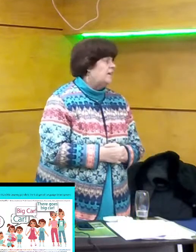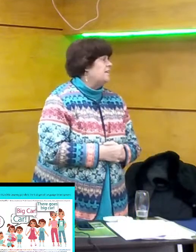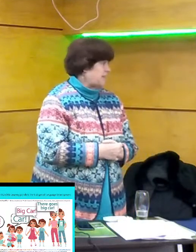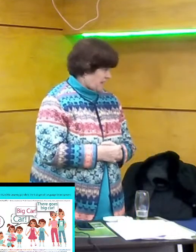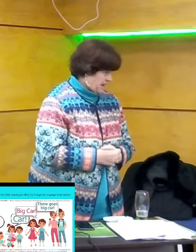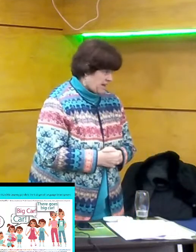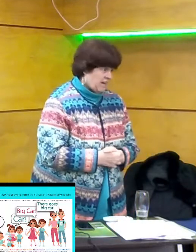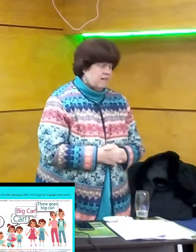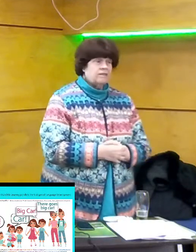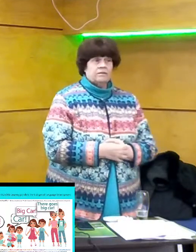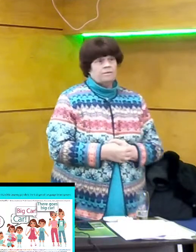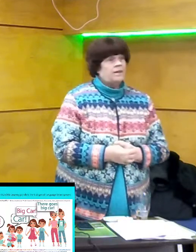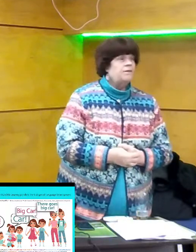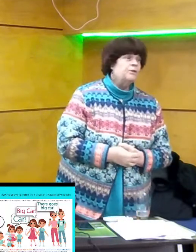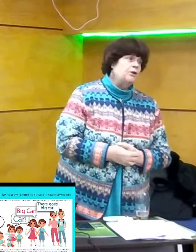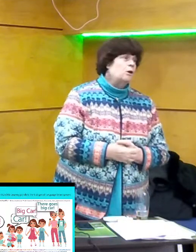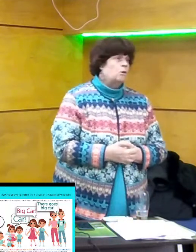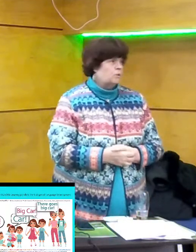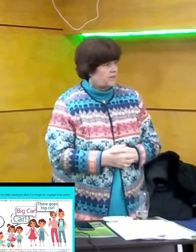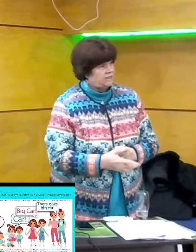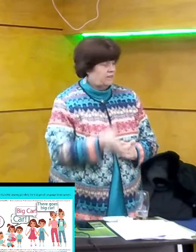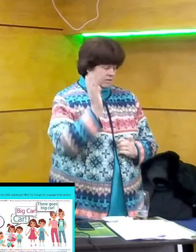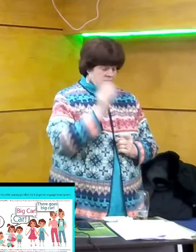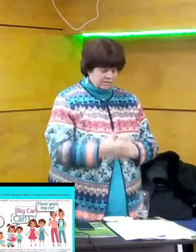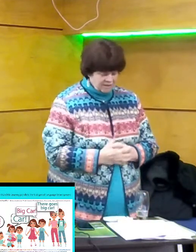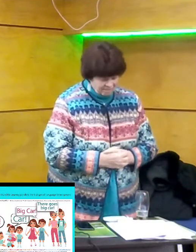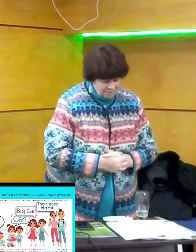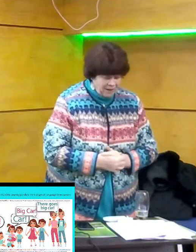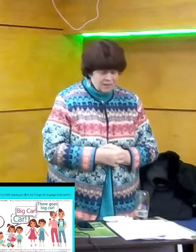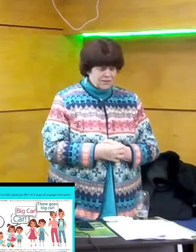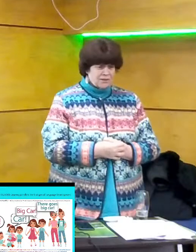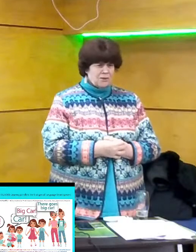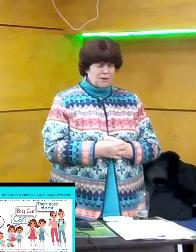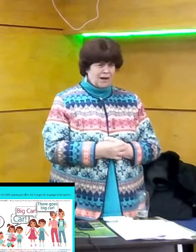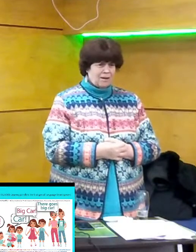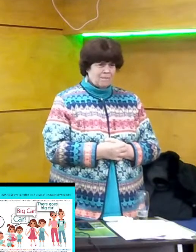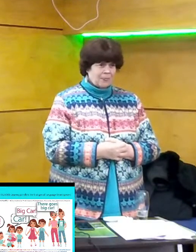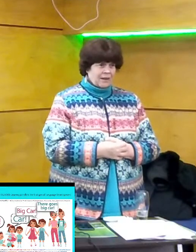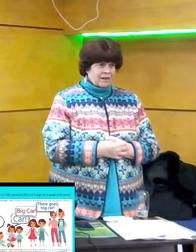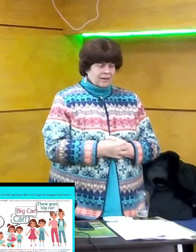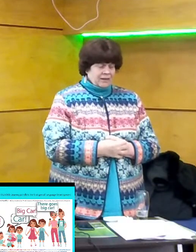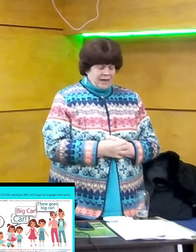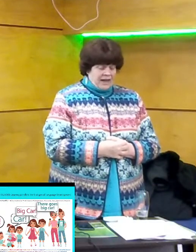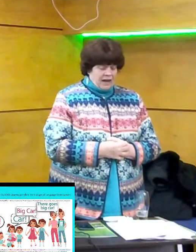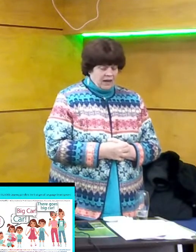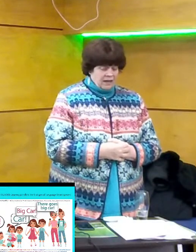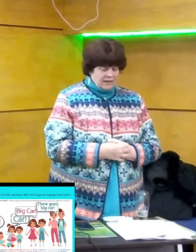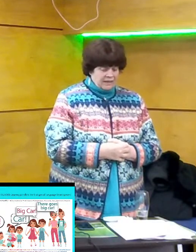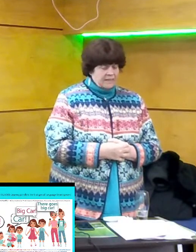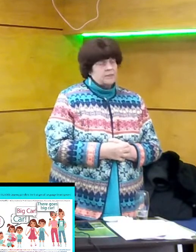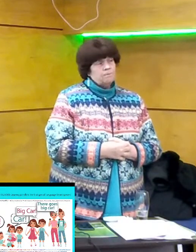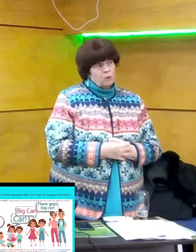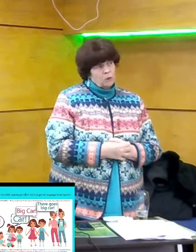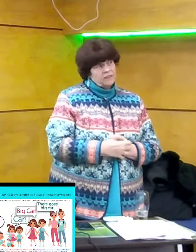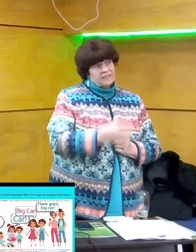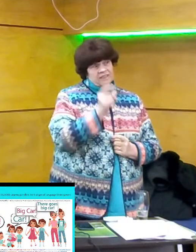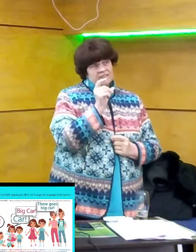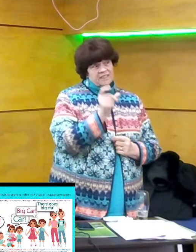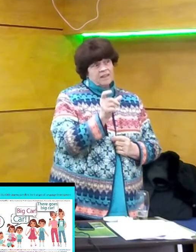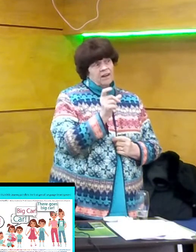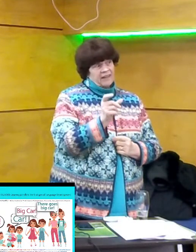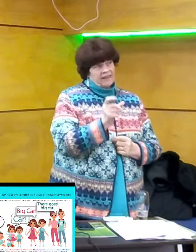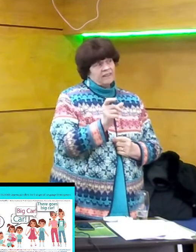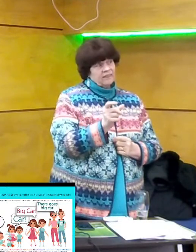English. A, E, I. Even the O, So it's important